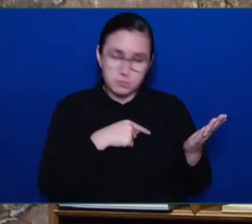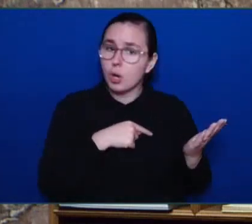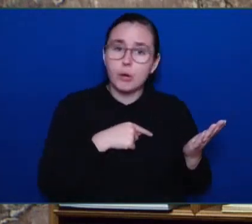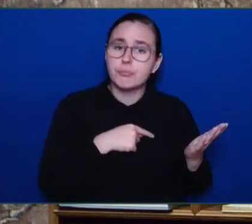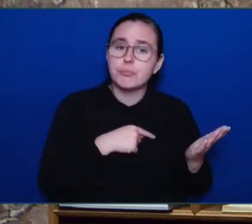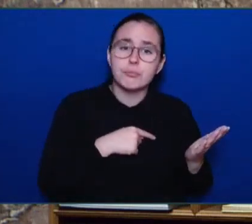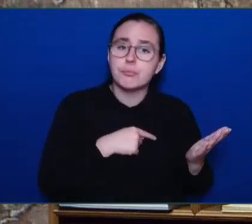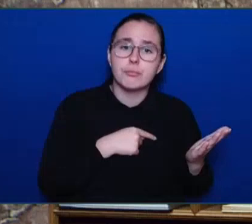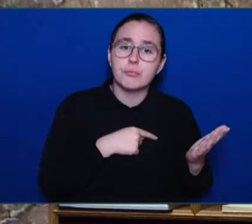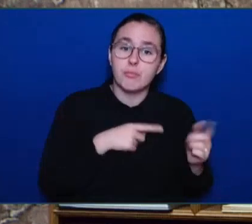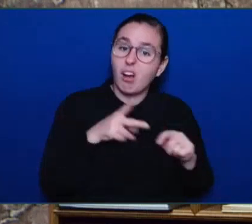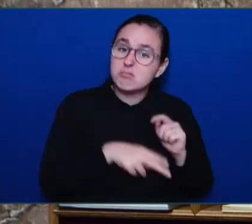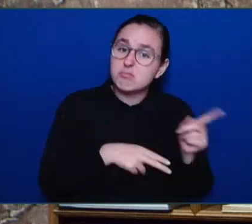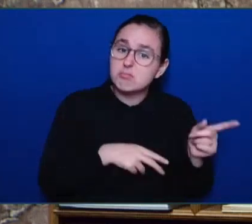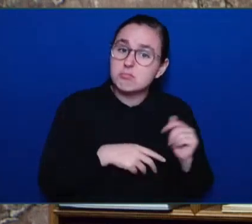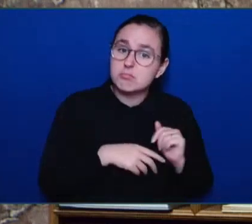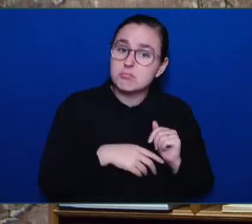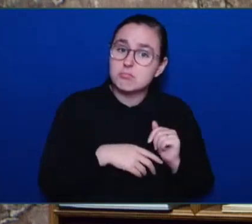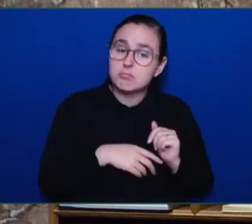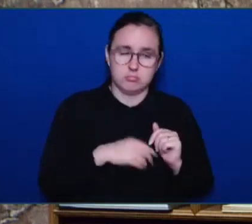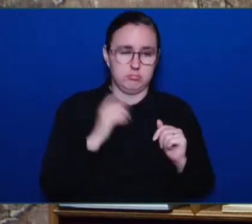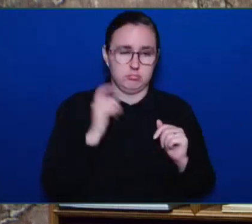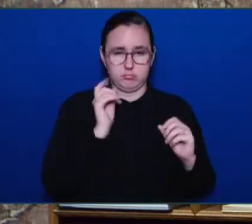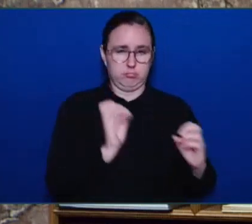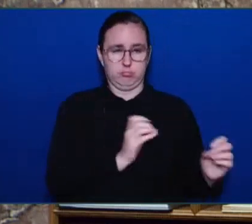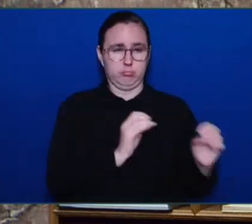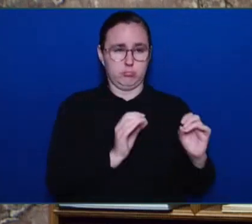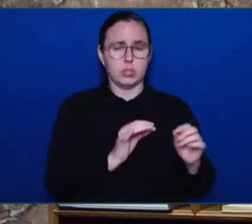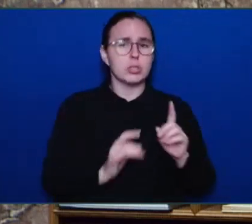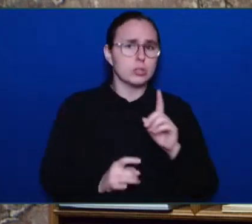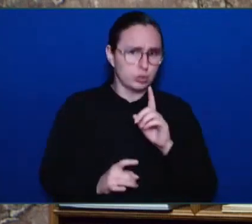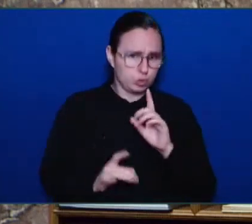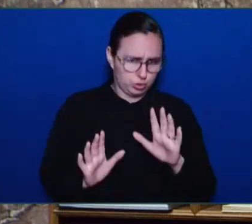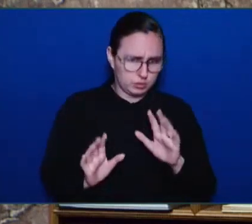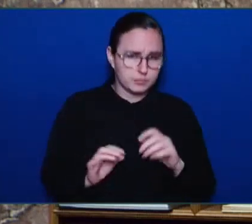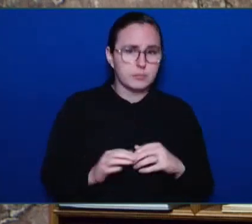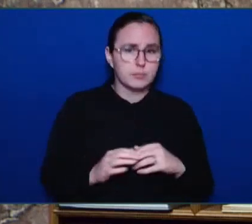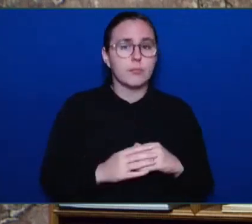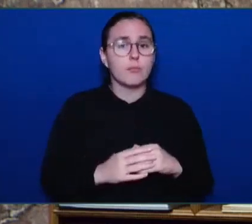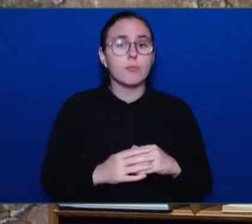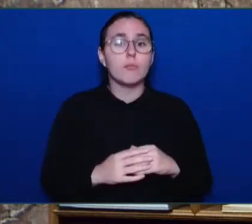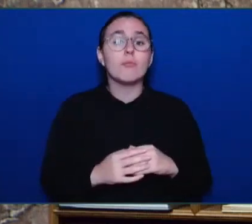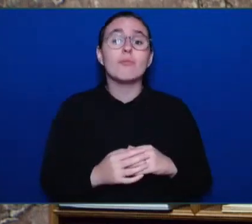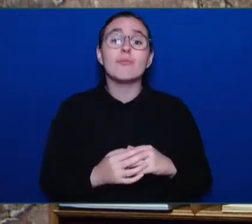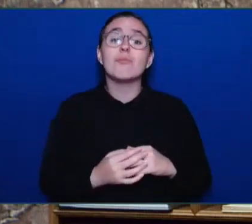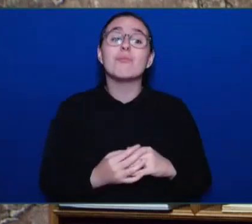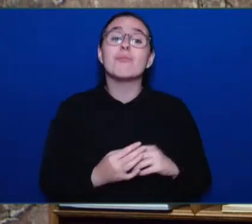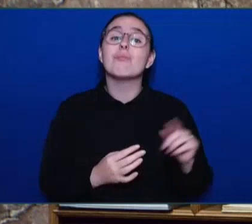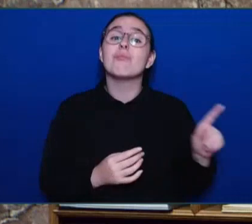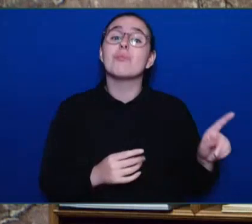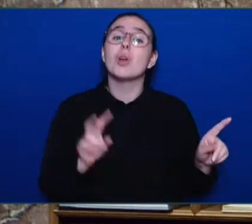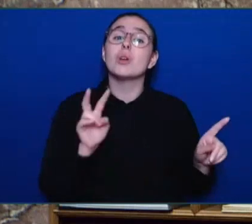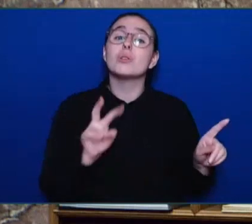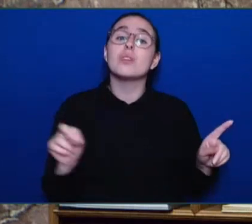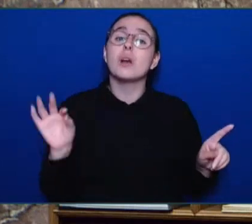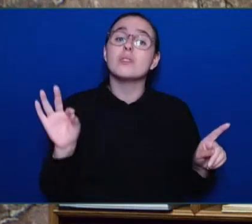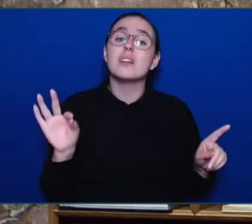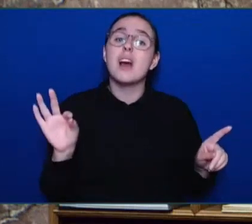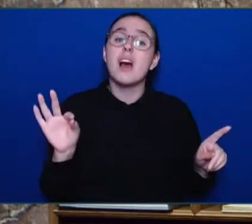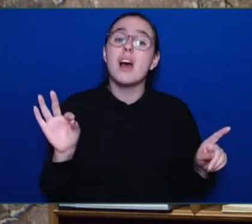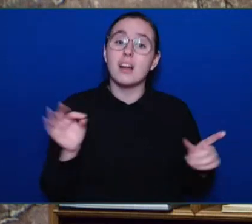it. In 2009, Honourable Speaker, in the budget then, they spent $42